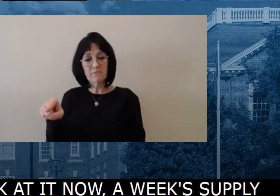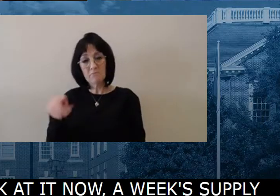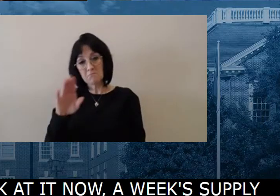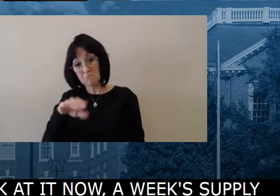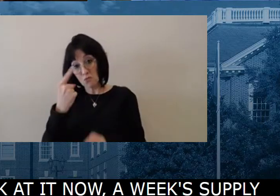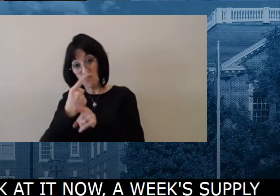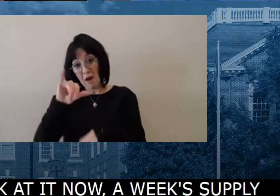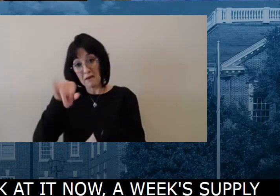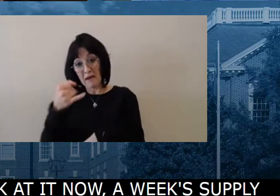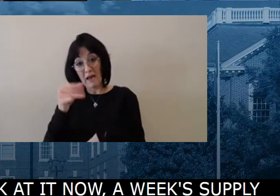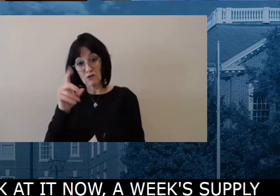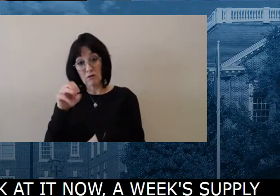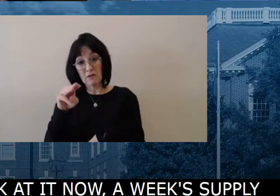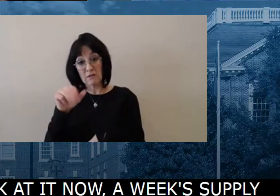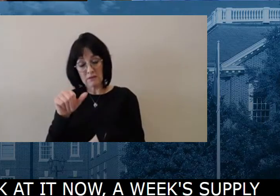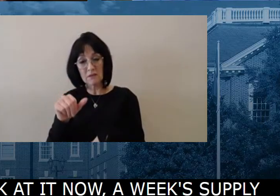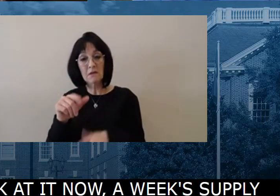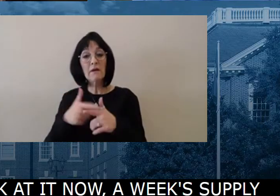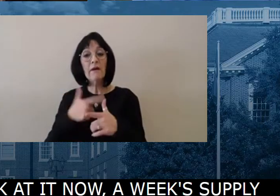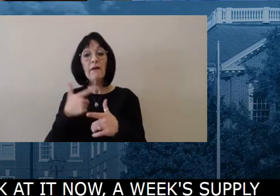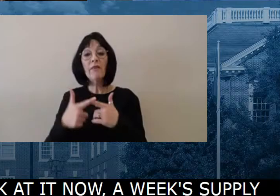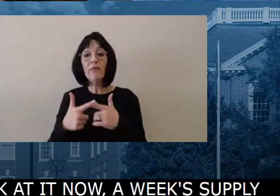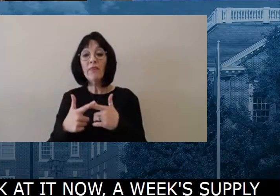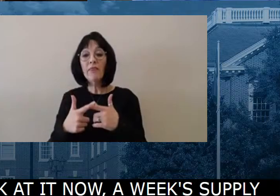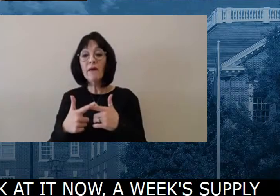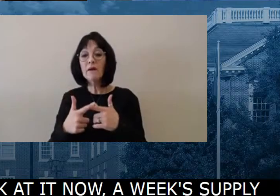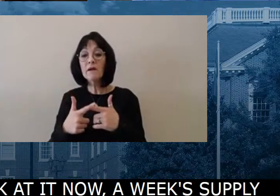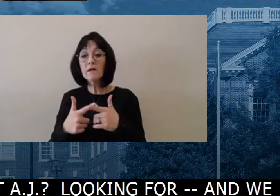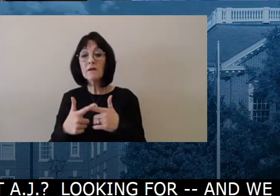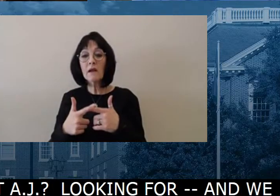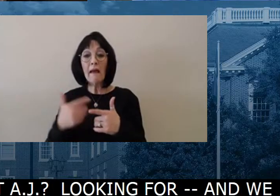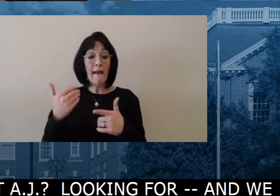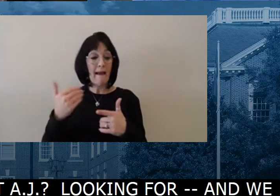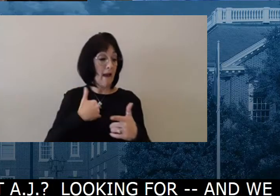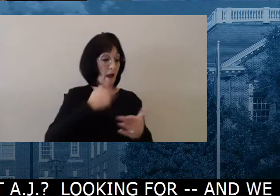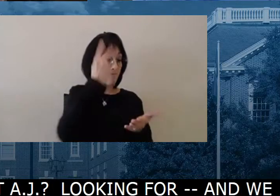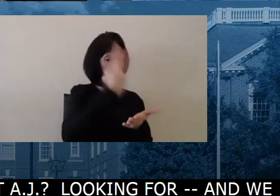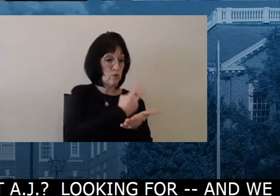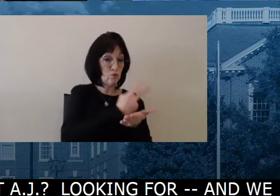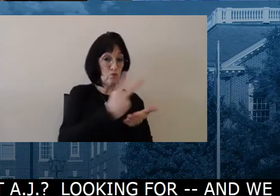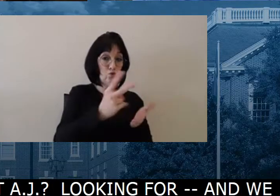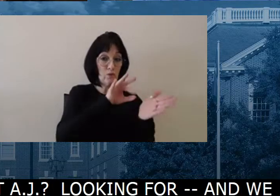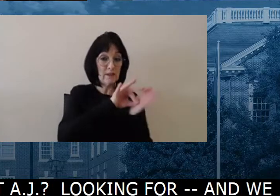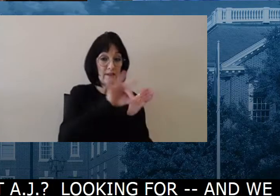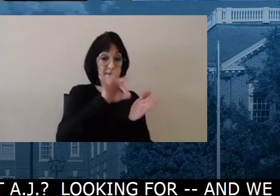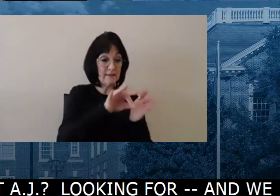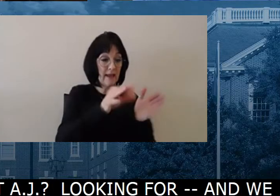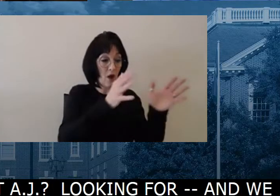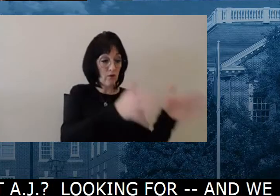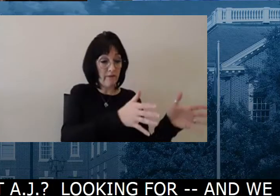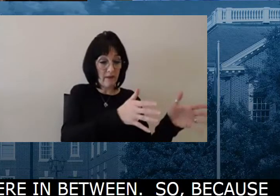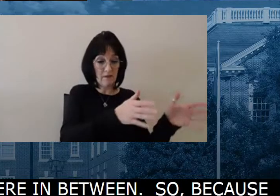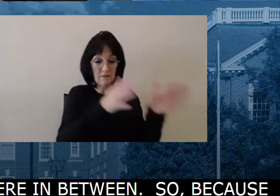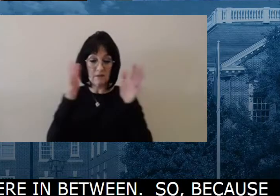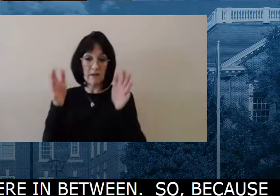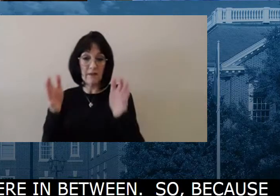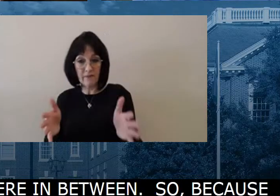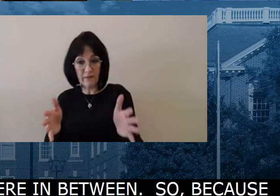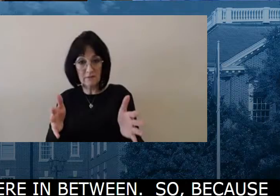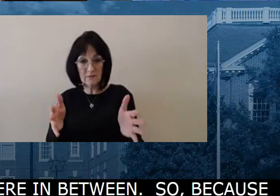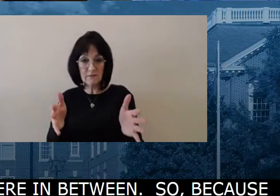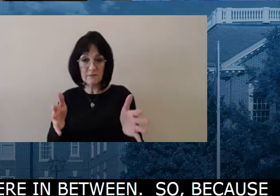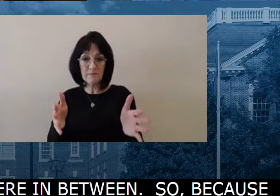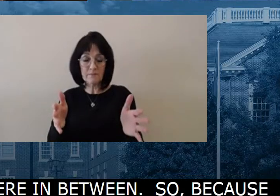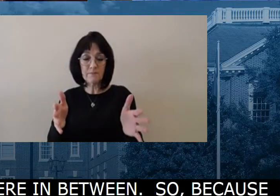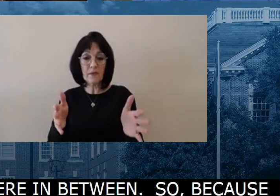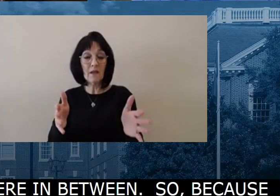almost 2 weeks somewhere in between. So we've got to, because of that delay that we received during the snow,